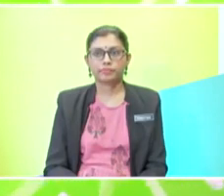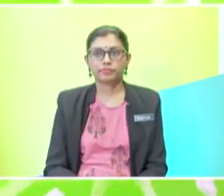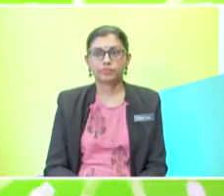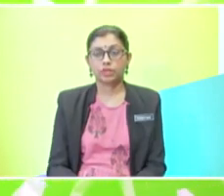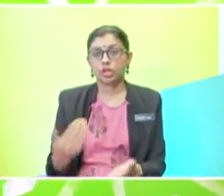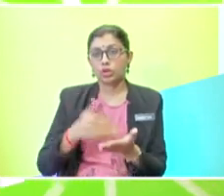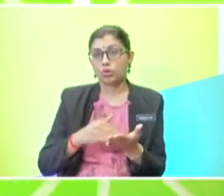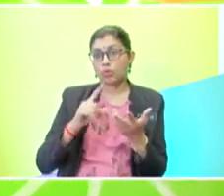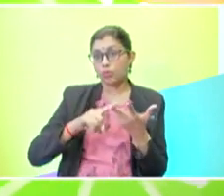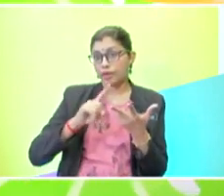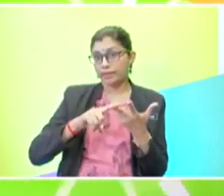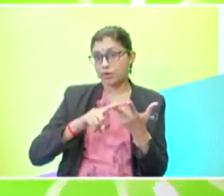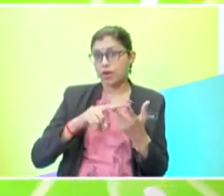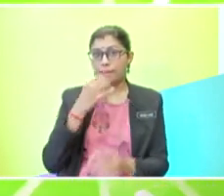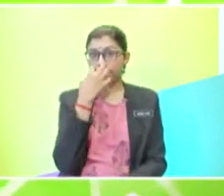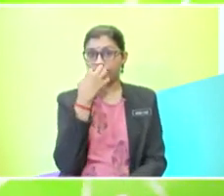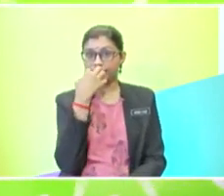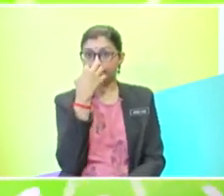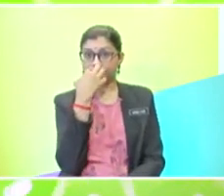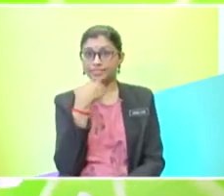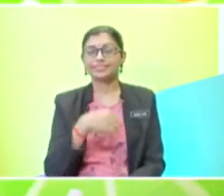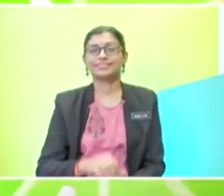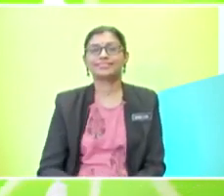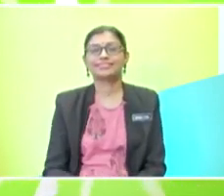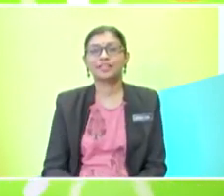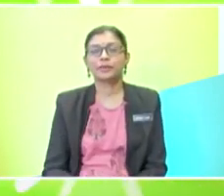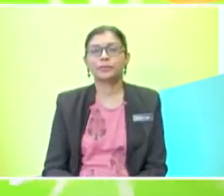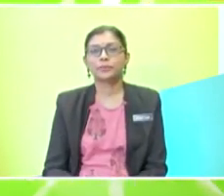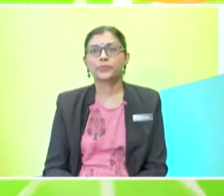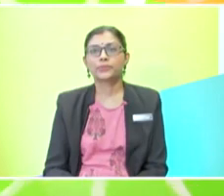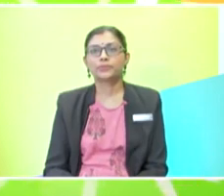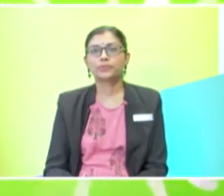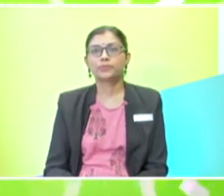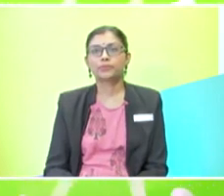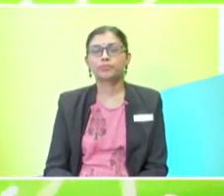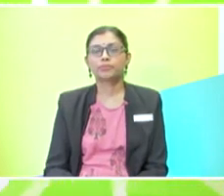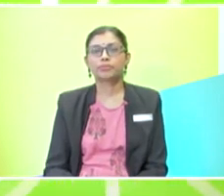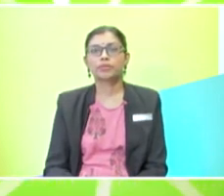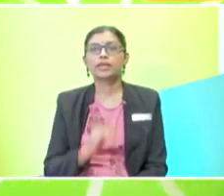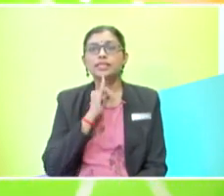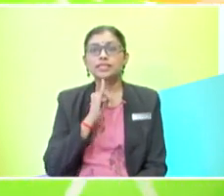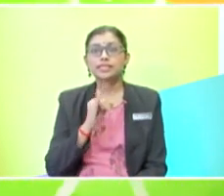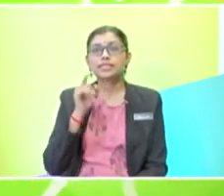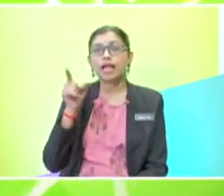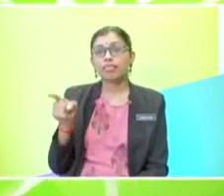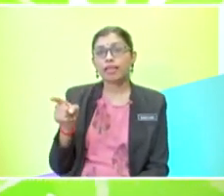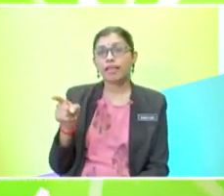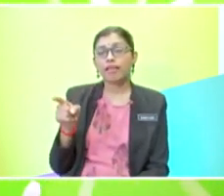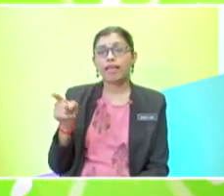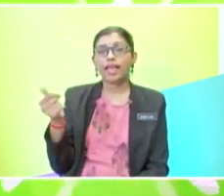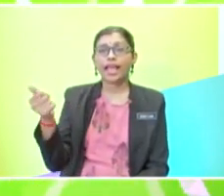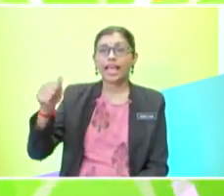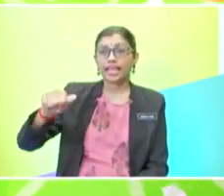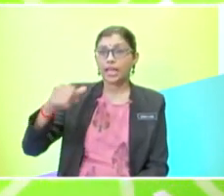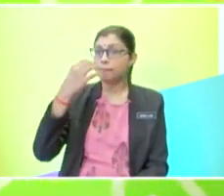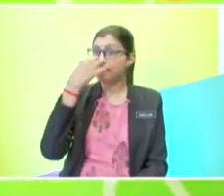more. Pineapple. Pineapple. Okay. Falah, is there any